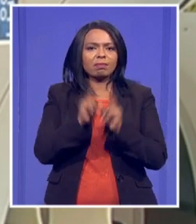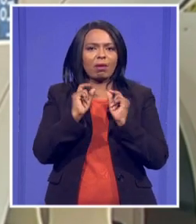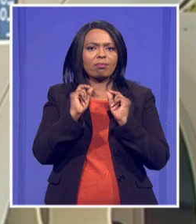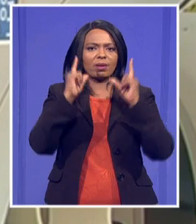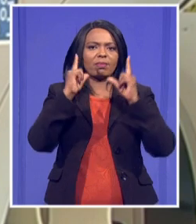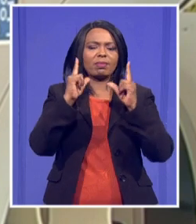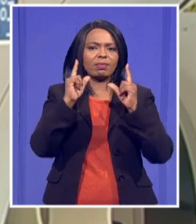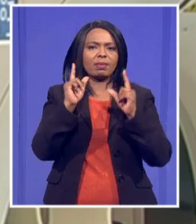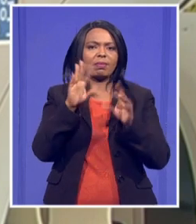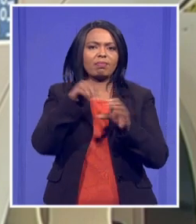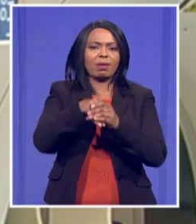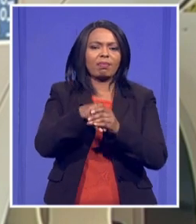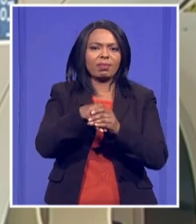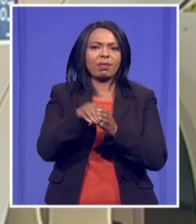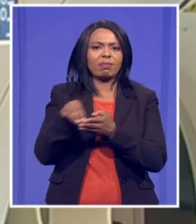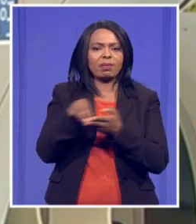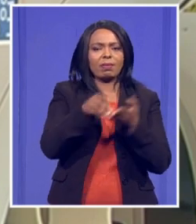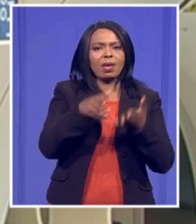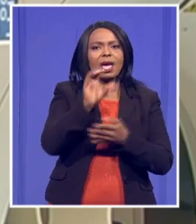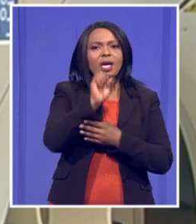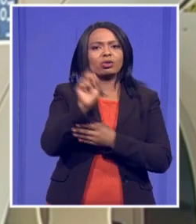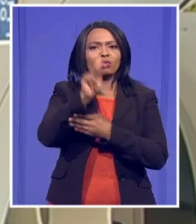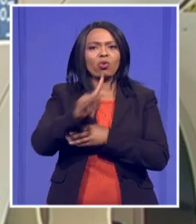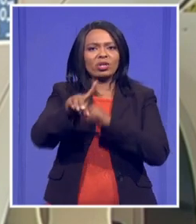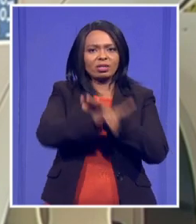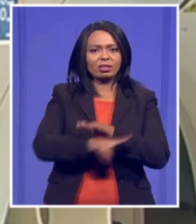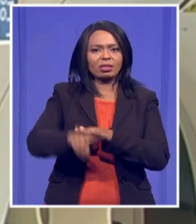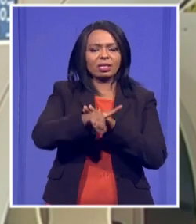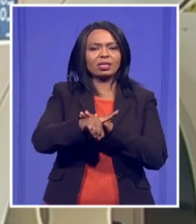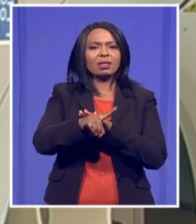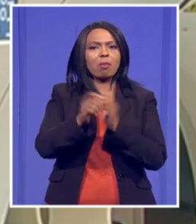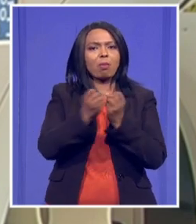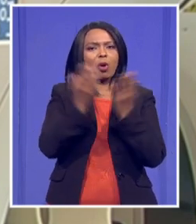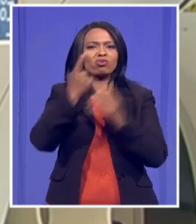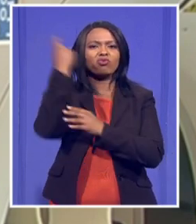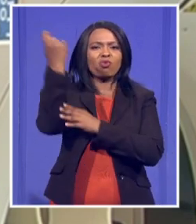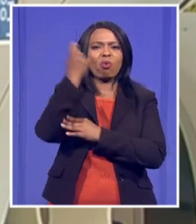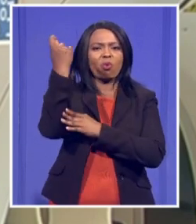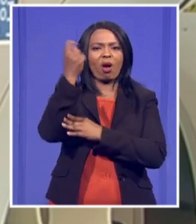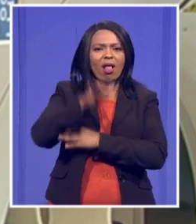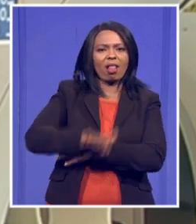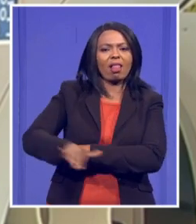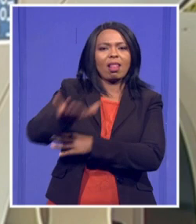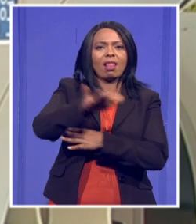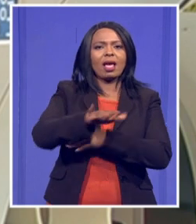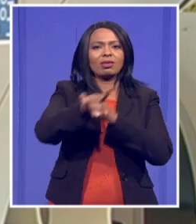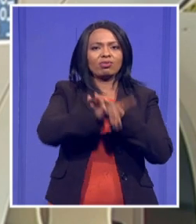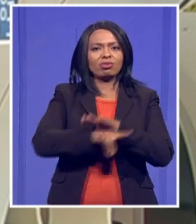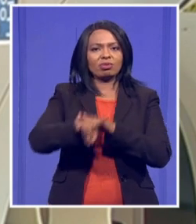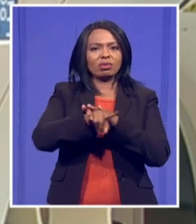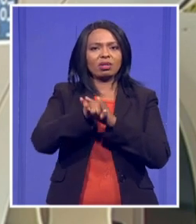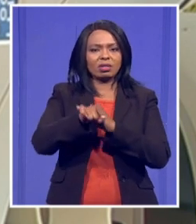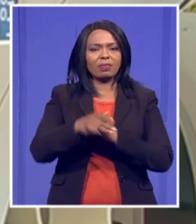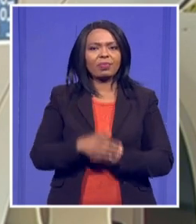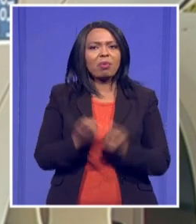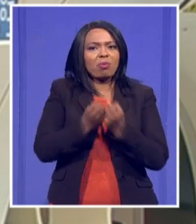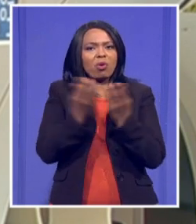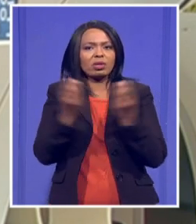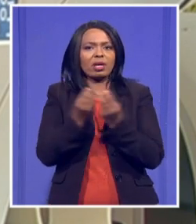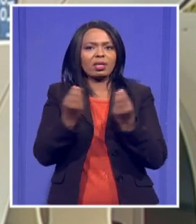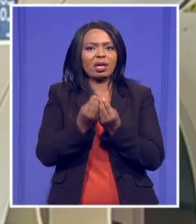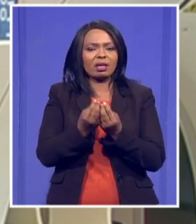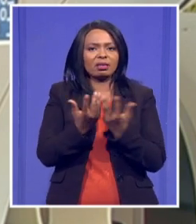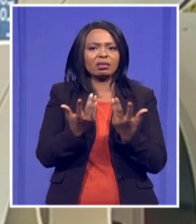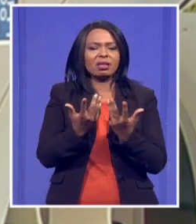of the province, because Sekhukhune District, it's one of the most rural districts that you can talk about in the